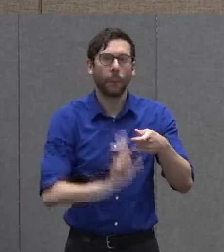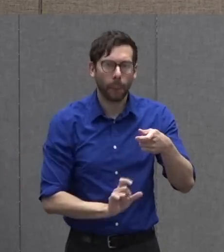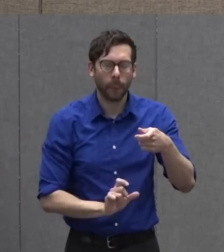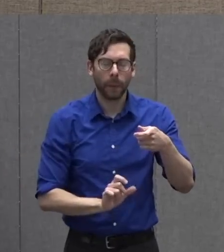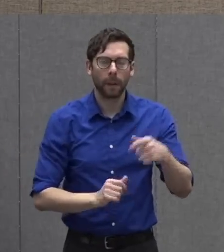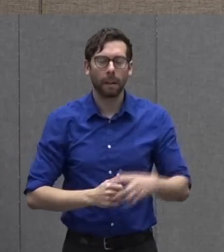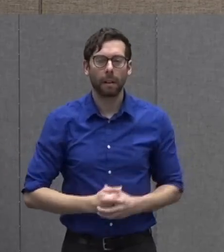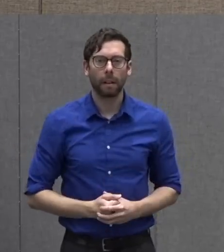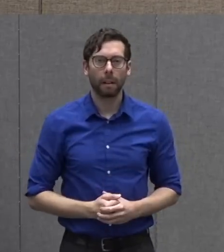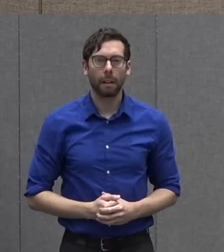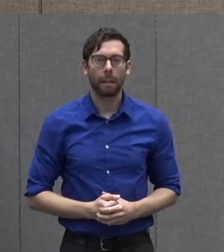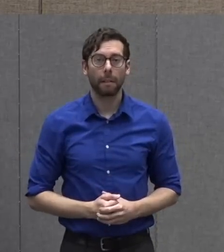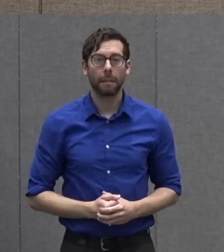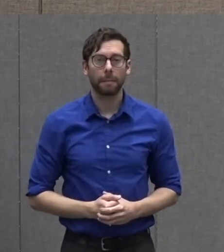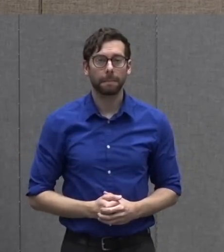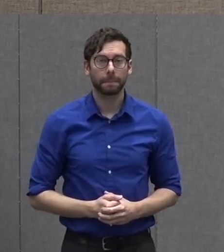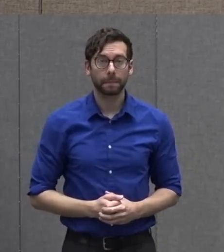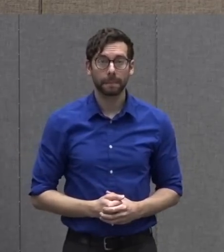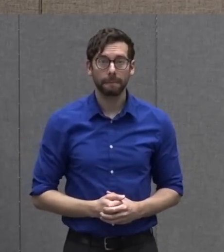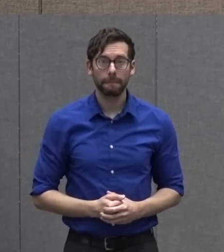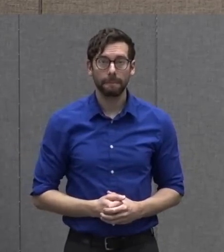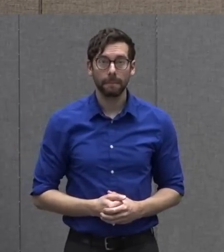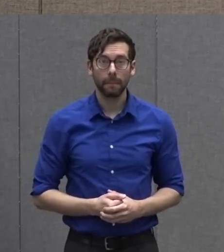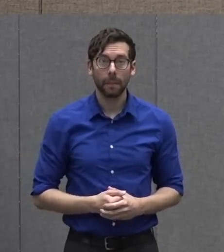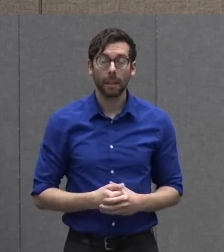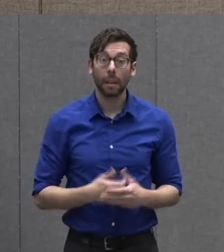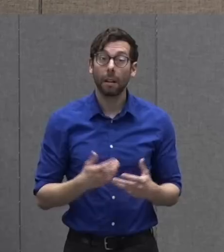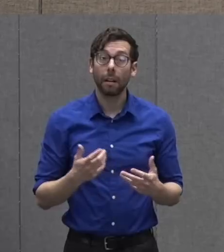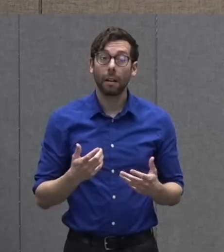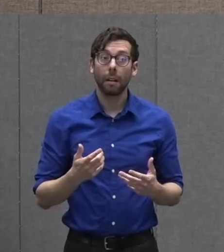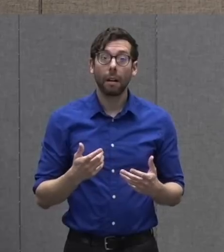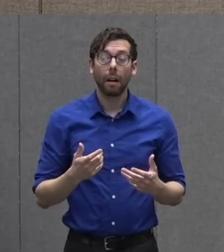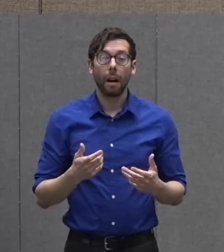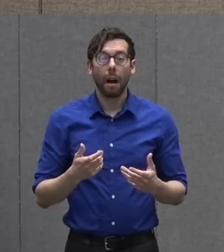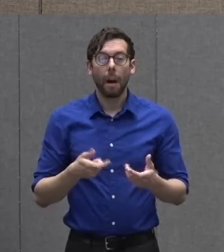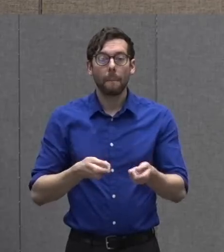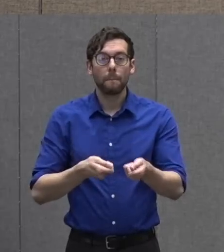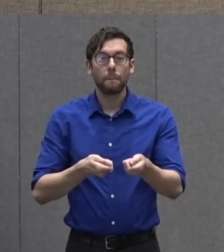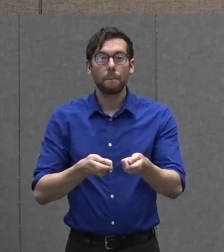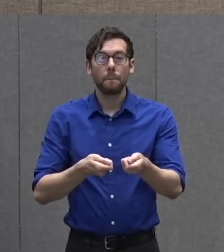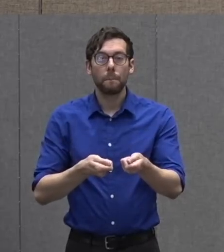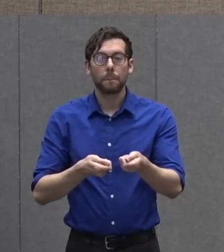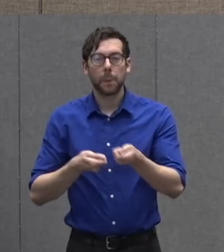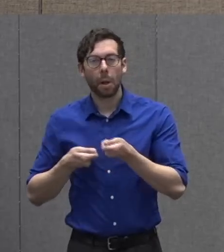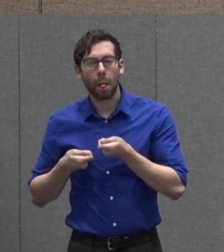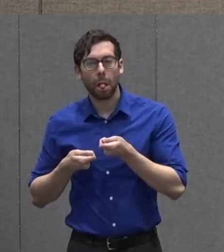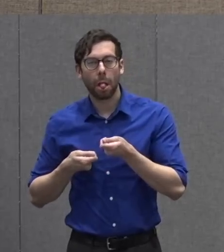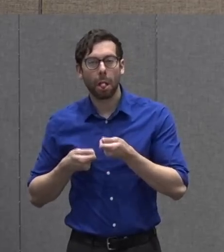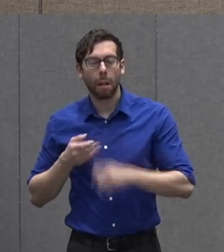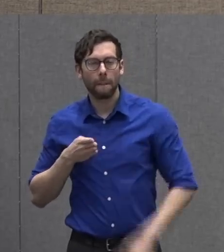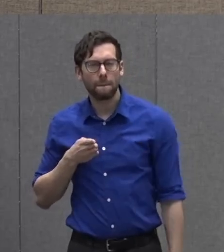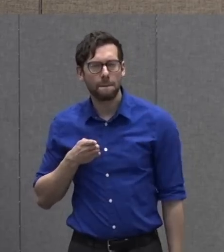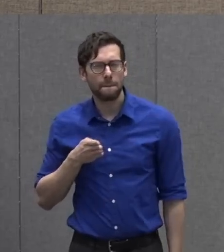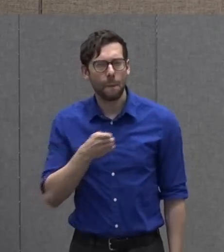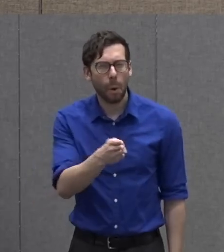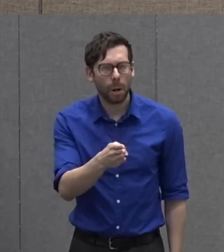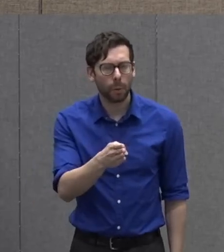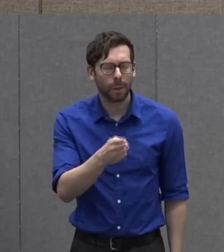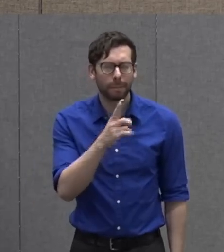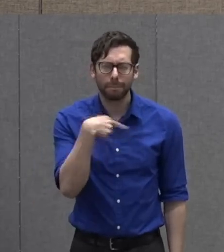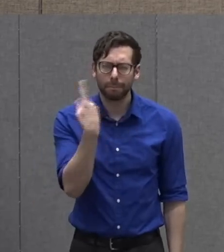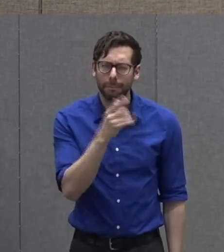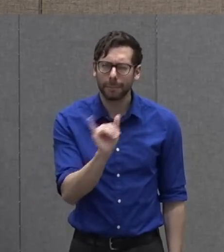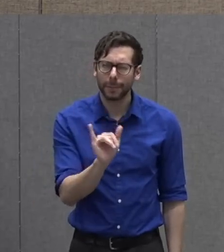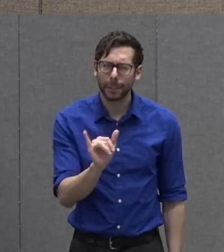about a pull forward? What would that look like if you're pulling something